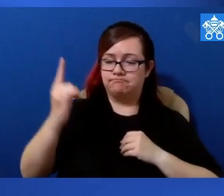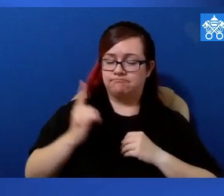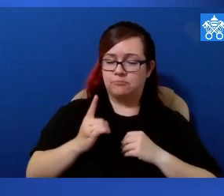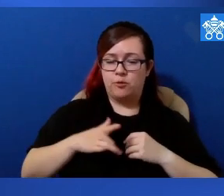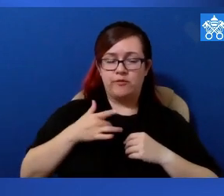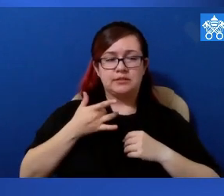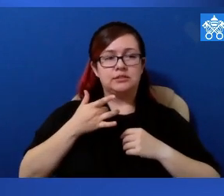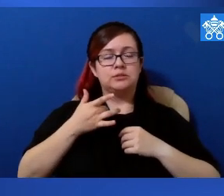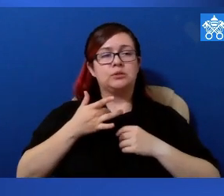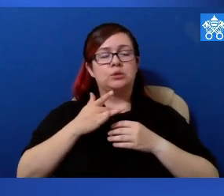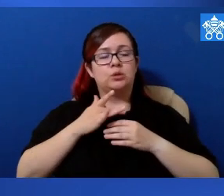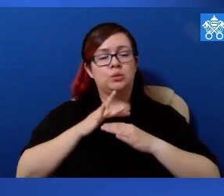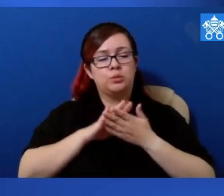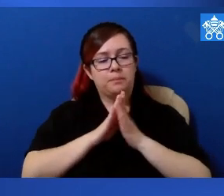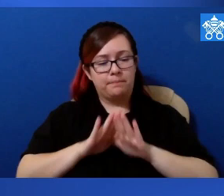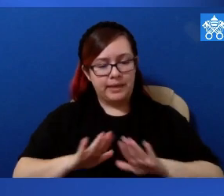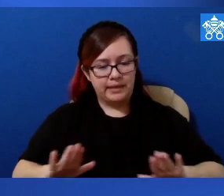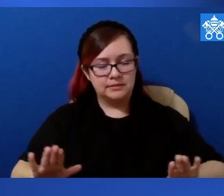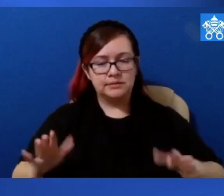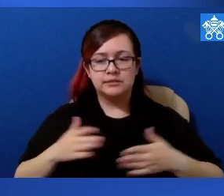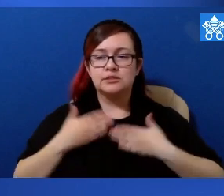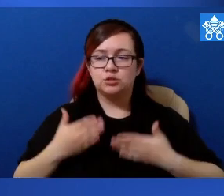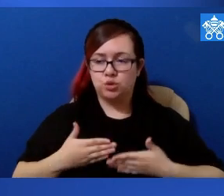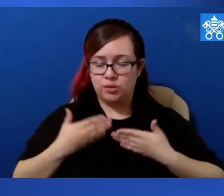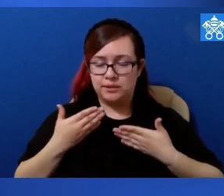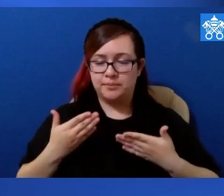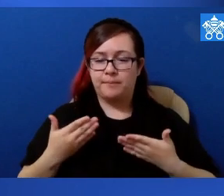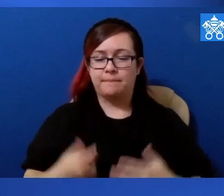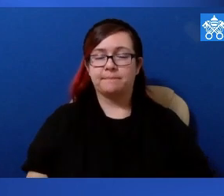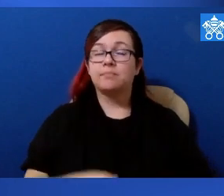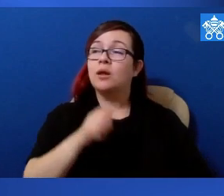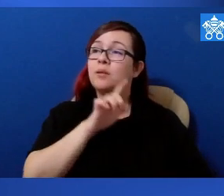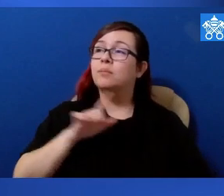His coming, which fills us with peace and joy.